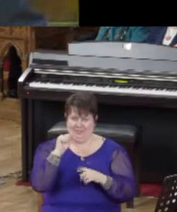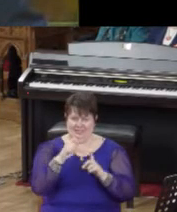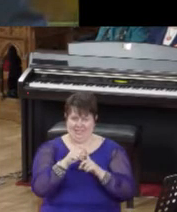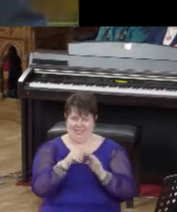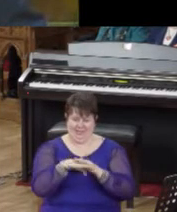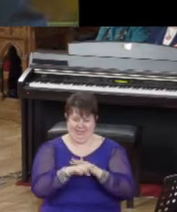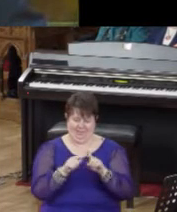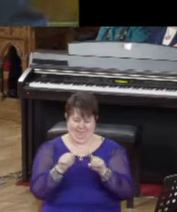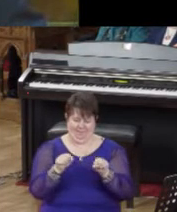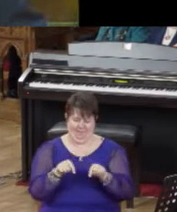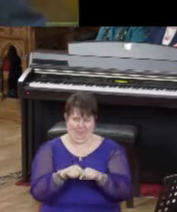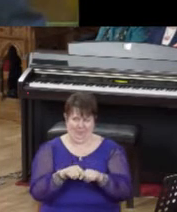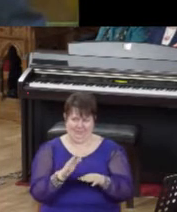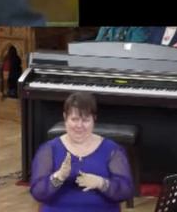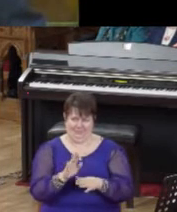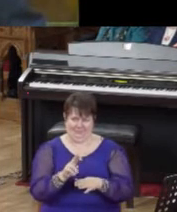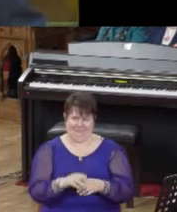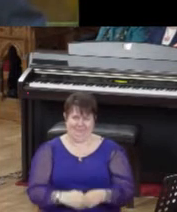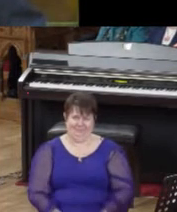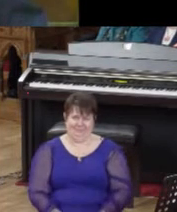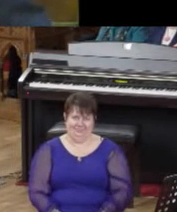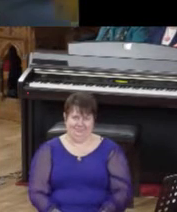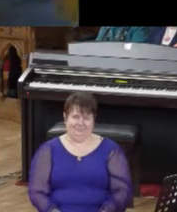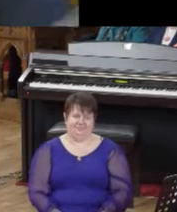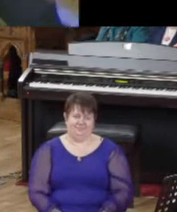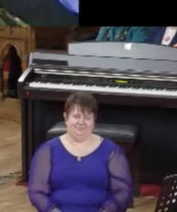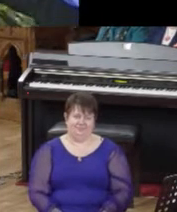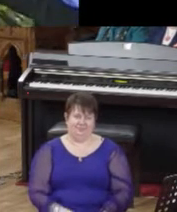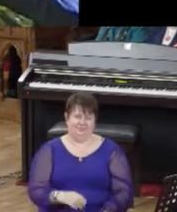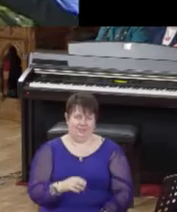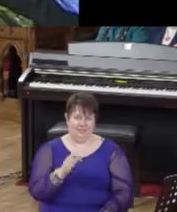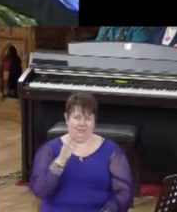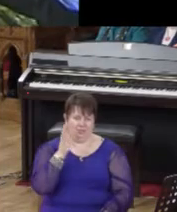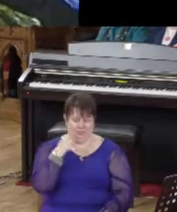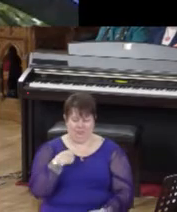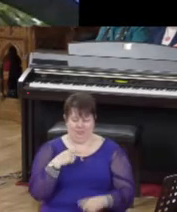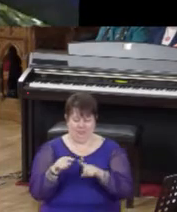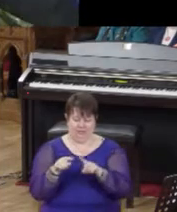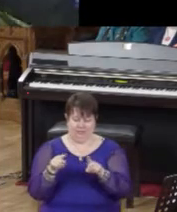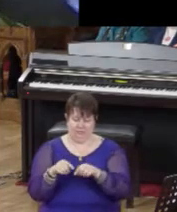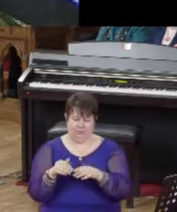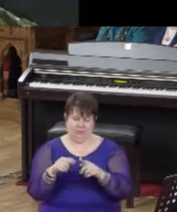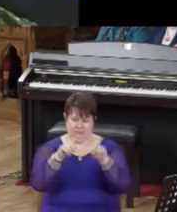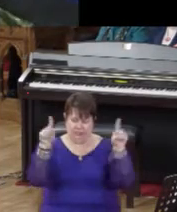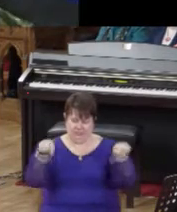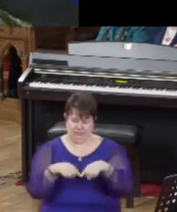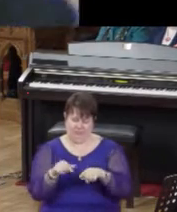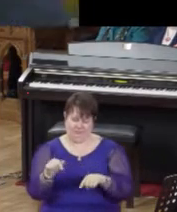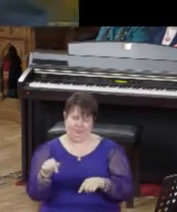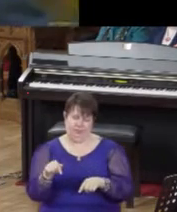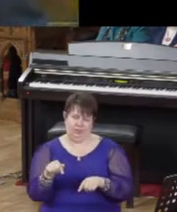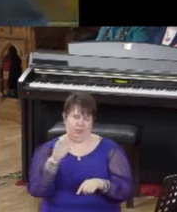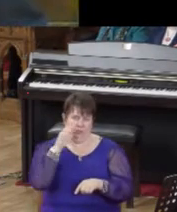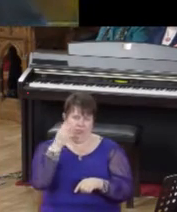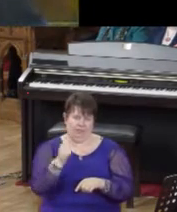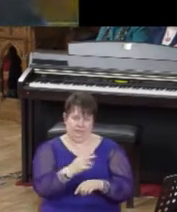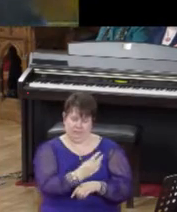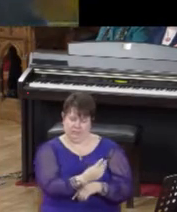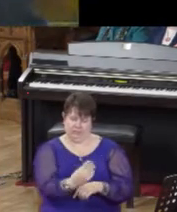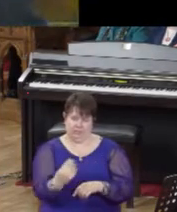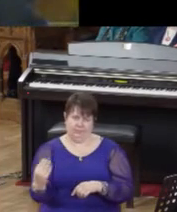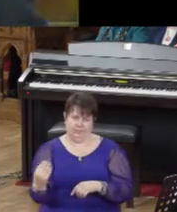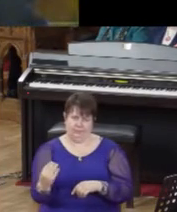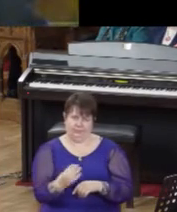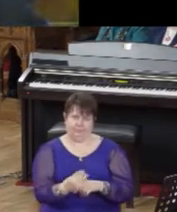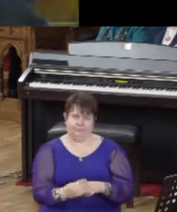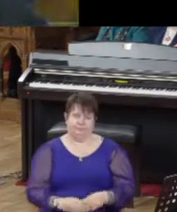But maybe I shouldn't go there. As well as having Helen in a wee box on the screen, there will be subtitles